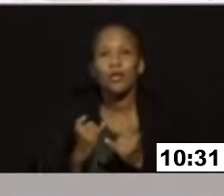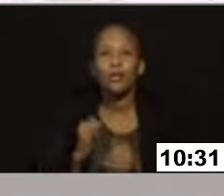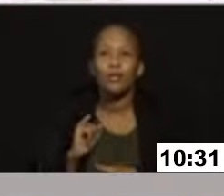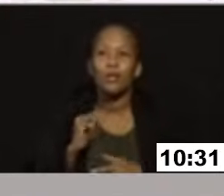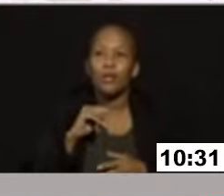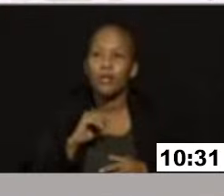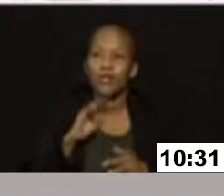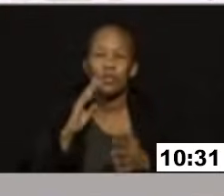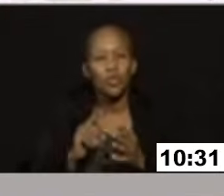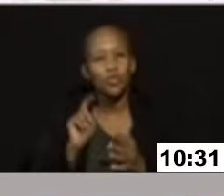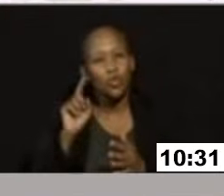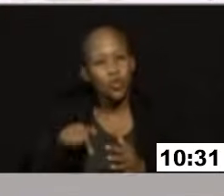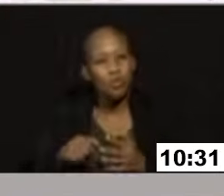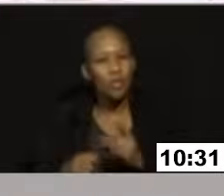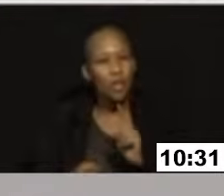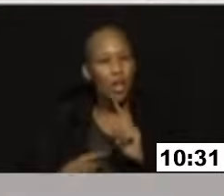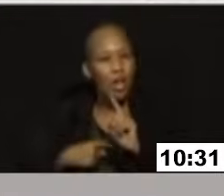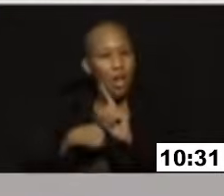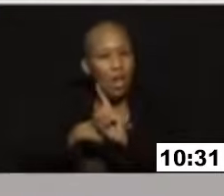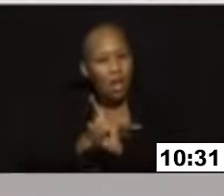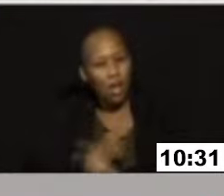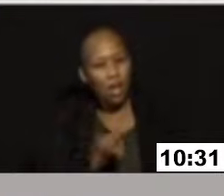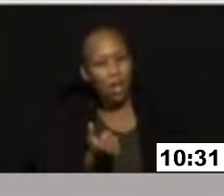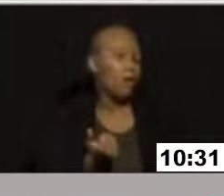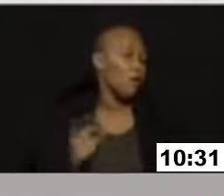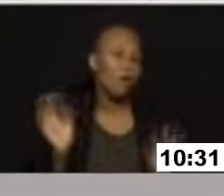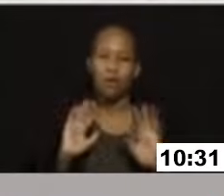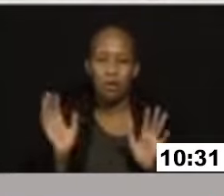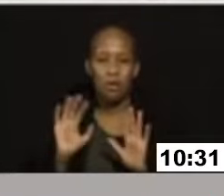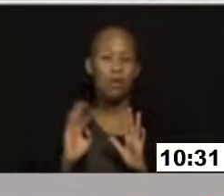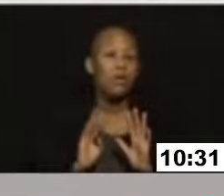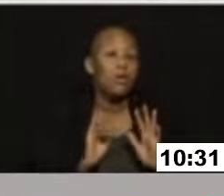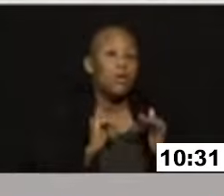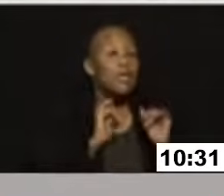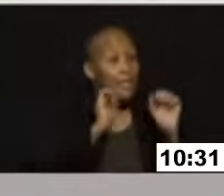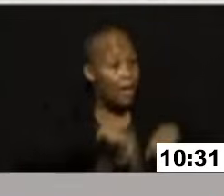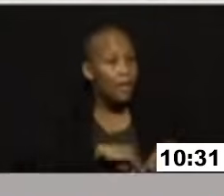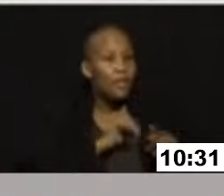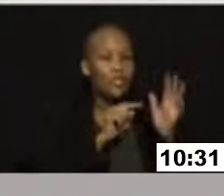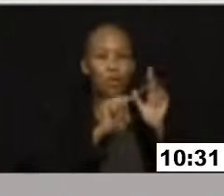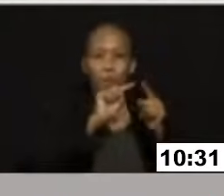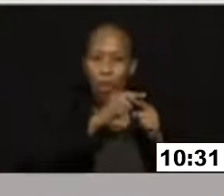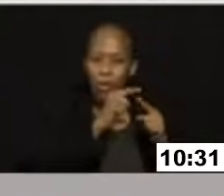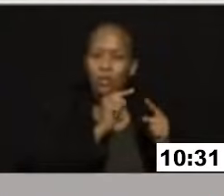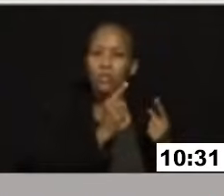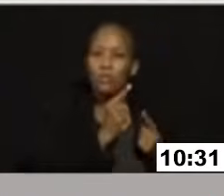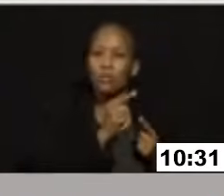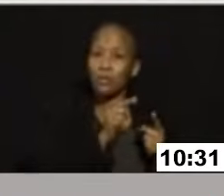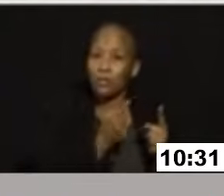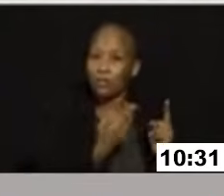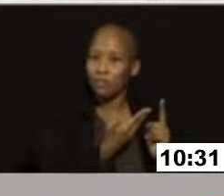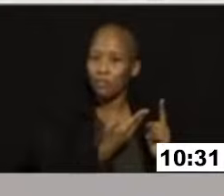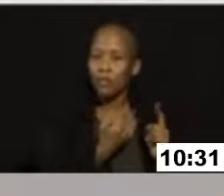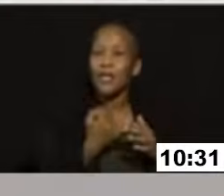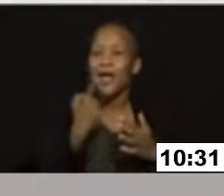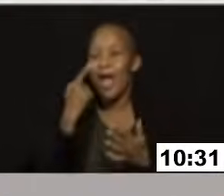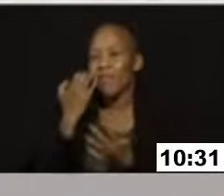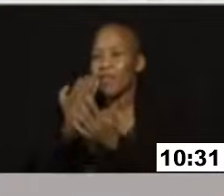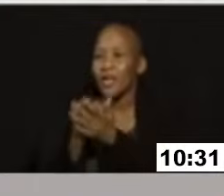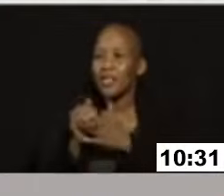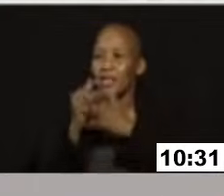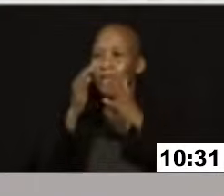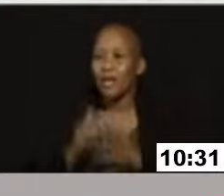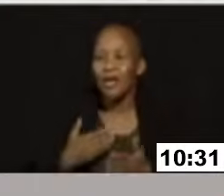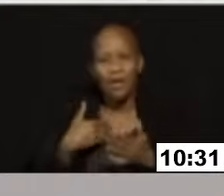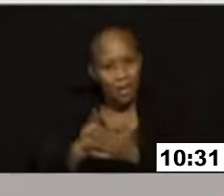lost sight of. Yes, we take the point, but the evidence leaders can put any questions